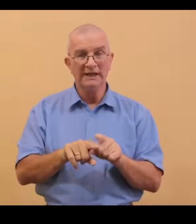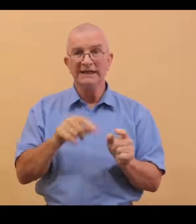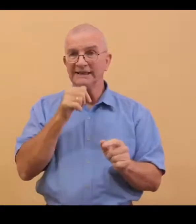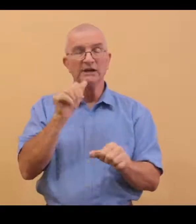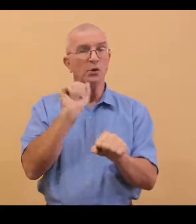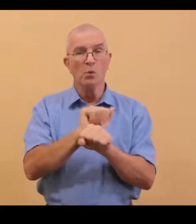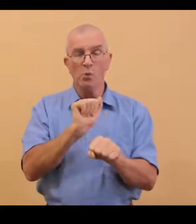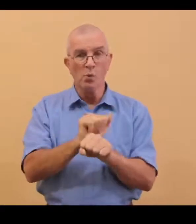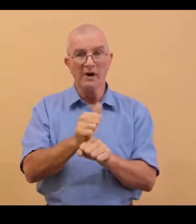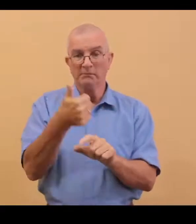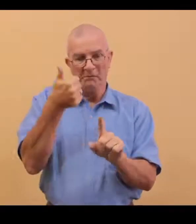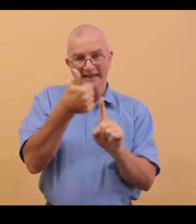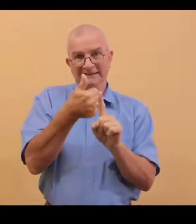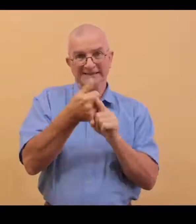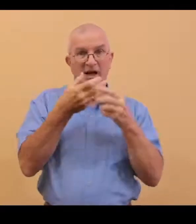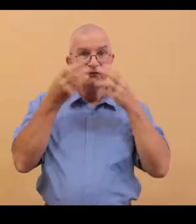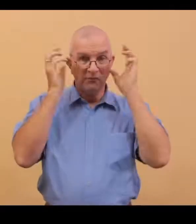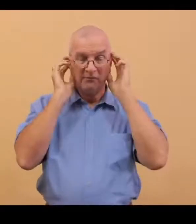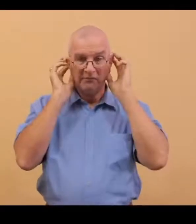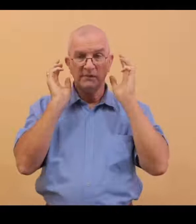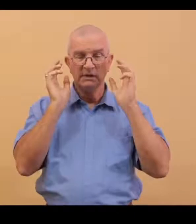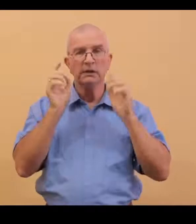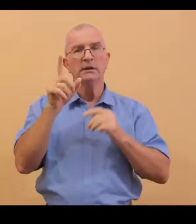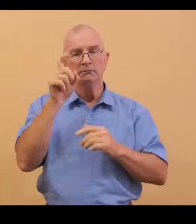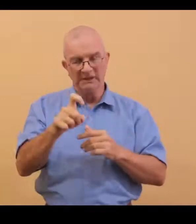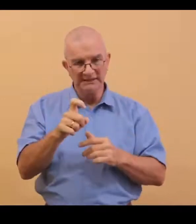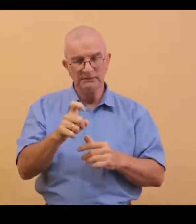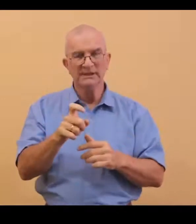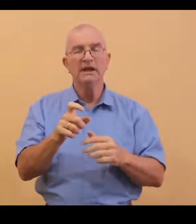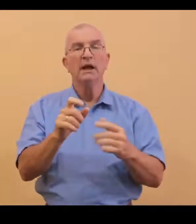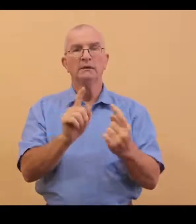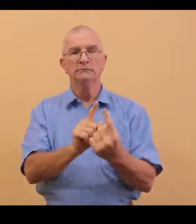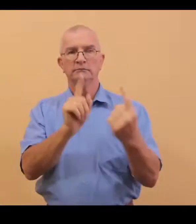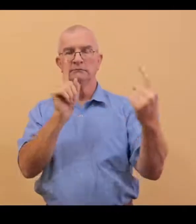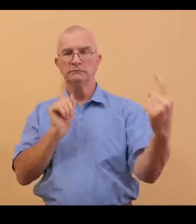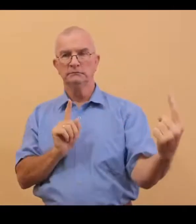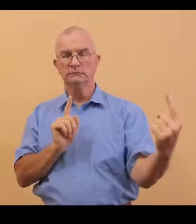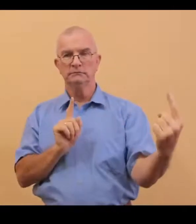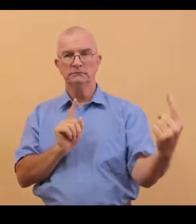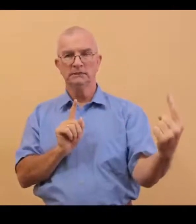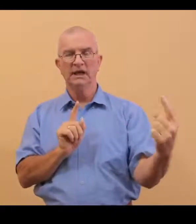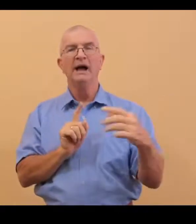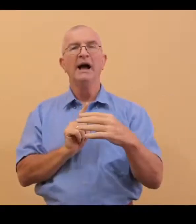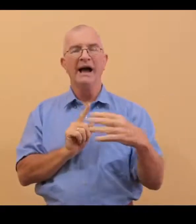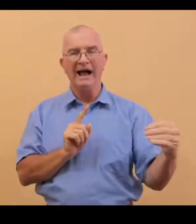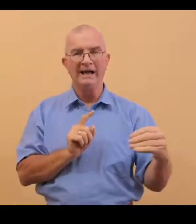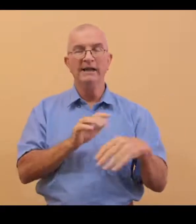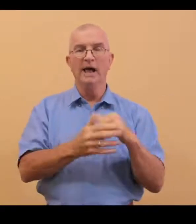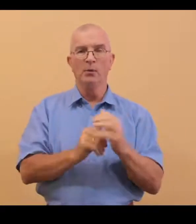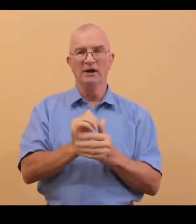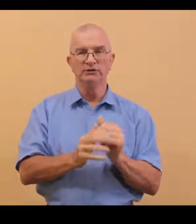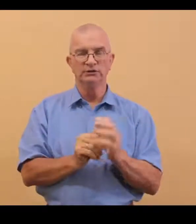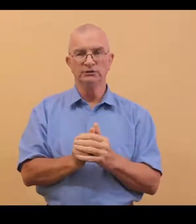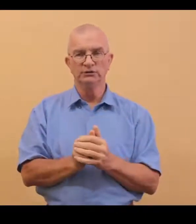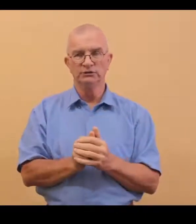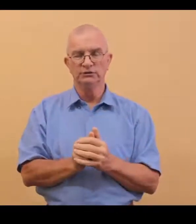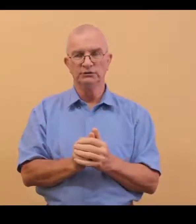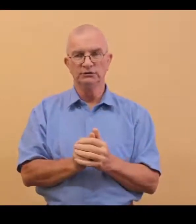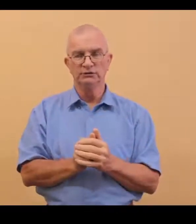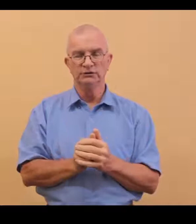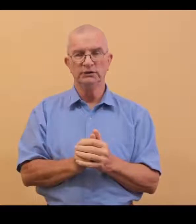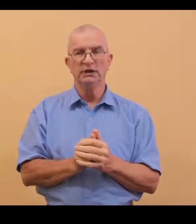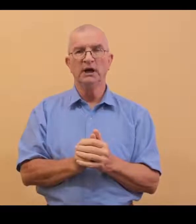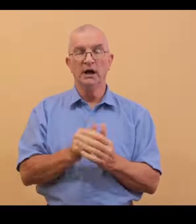in isolation. It must be supported with practicing physical distancing and hand washing. I wish